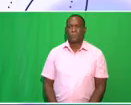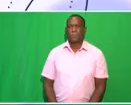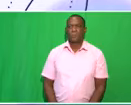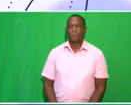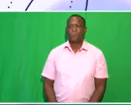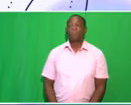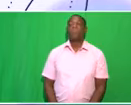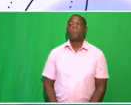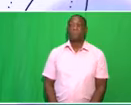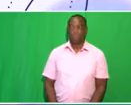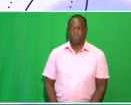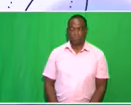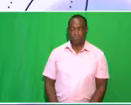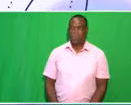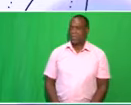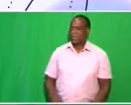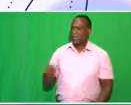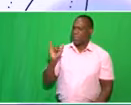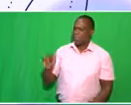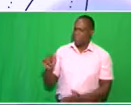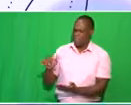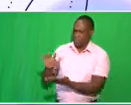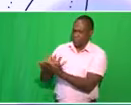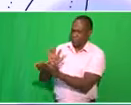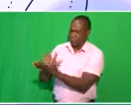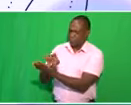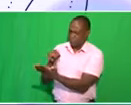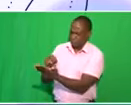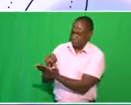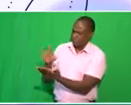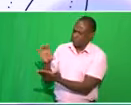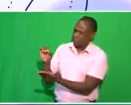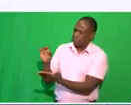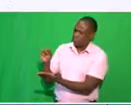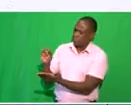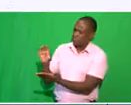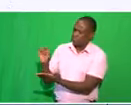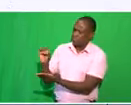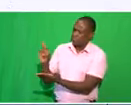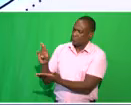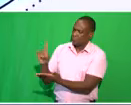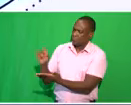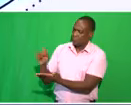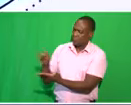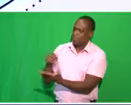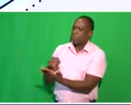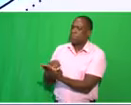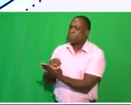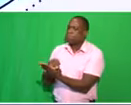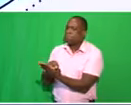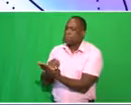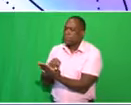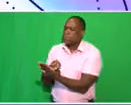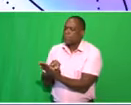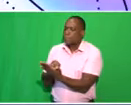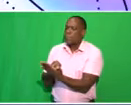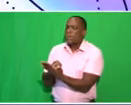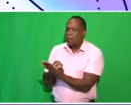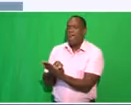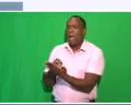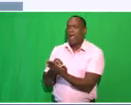That document, the Concordat, of which we speak, was presented as a win-win